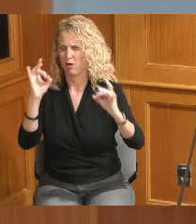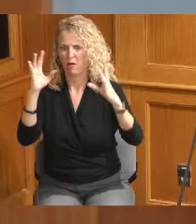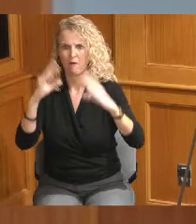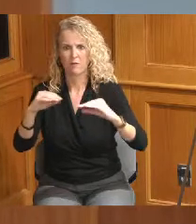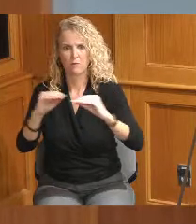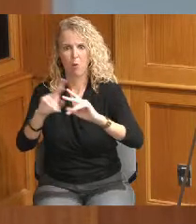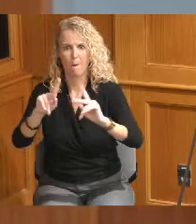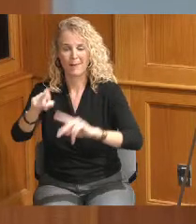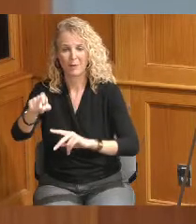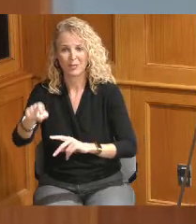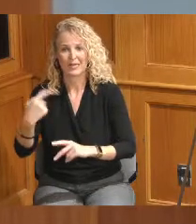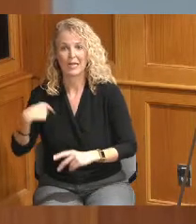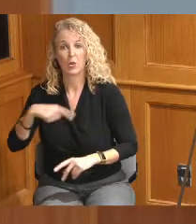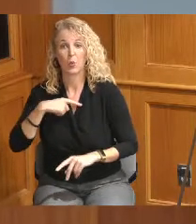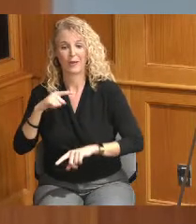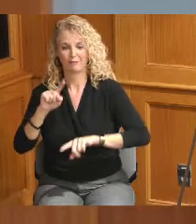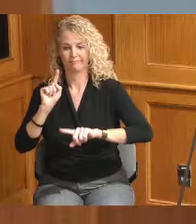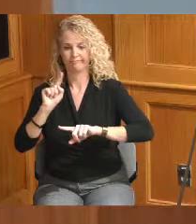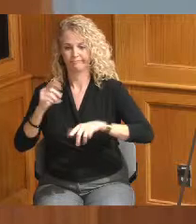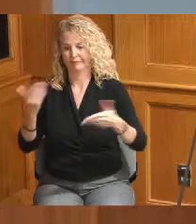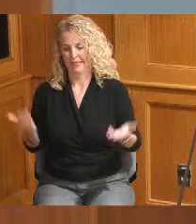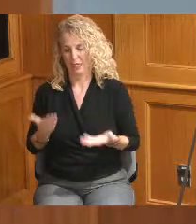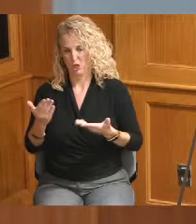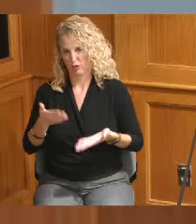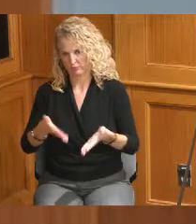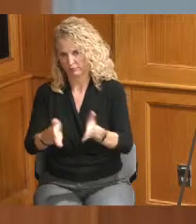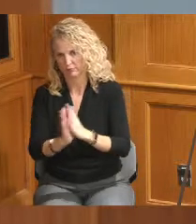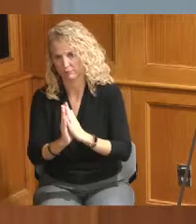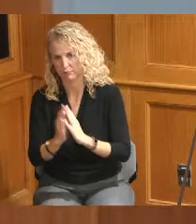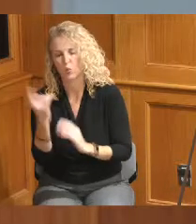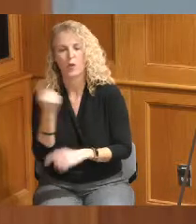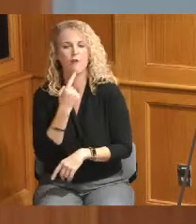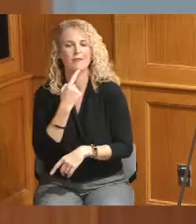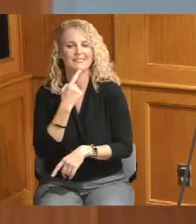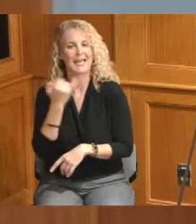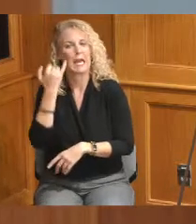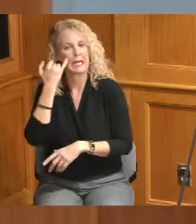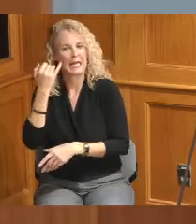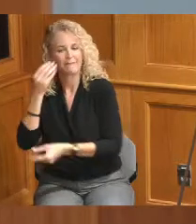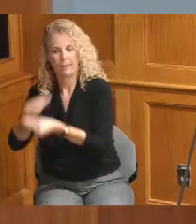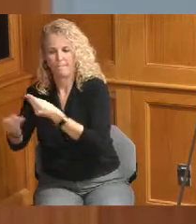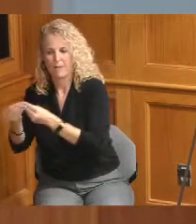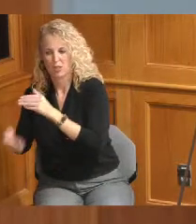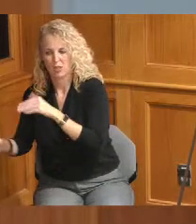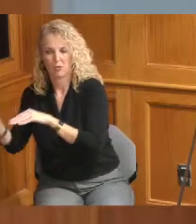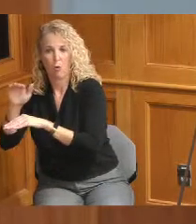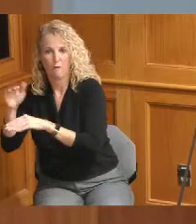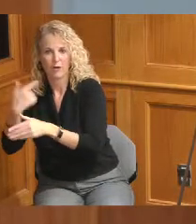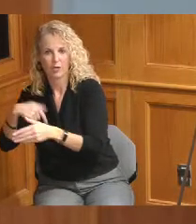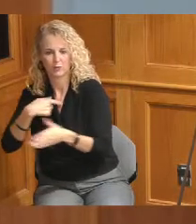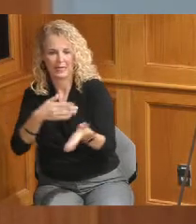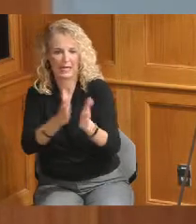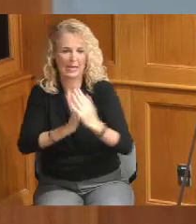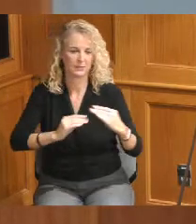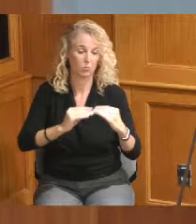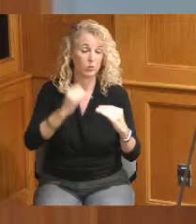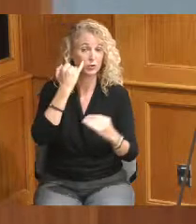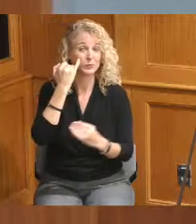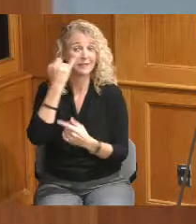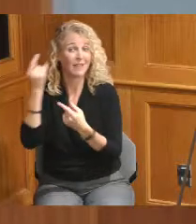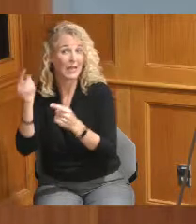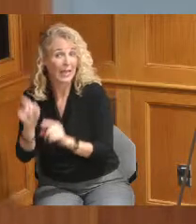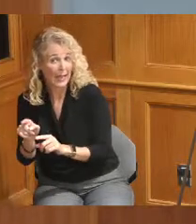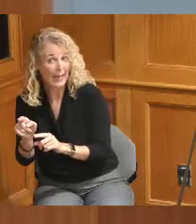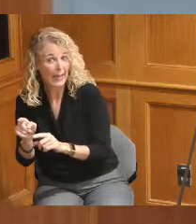owners, we could come back to the board. And we've always said we would come back to the board if it exceeds this amount. Right. So if that is something that the